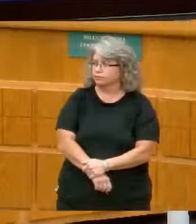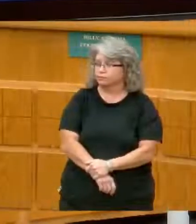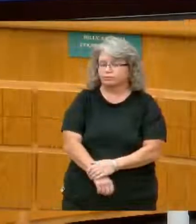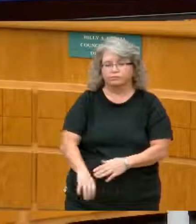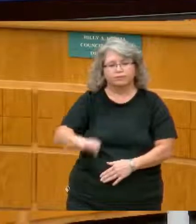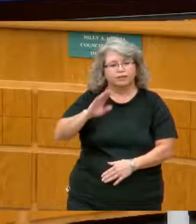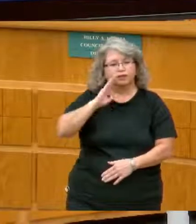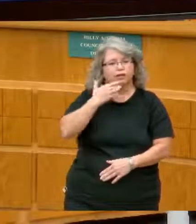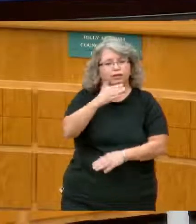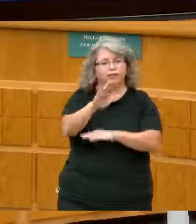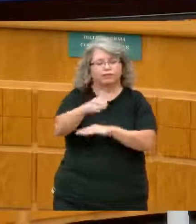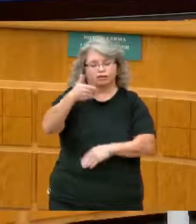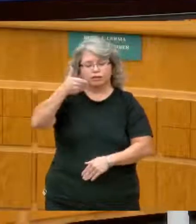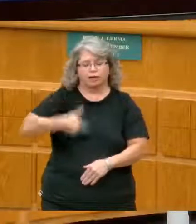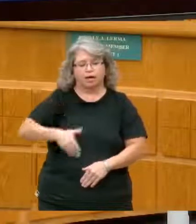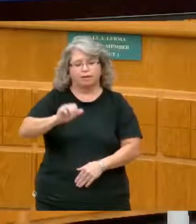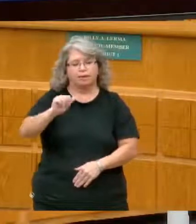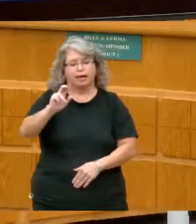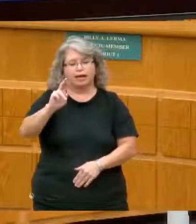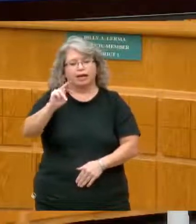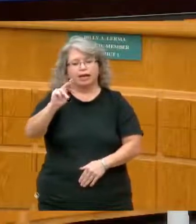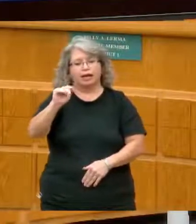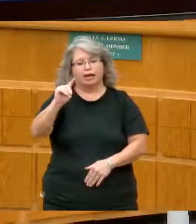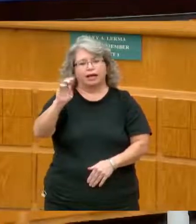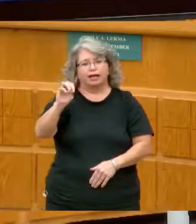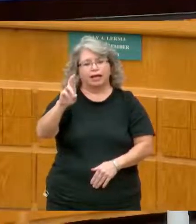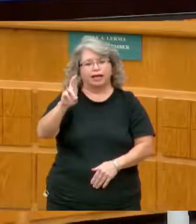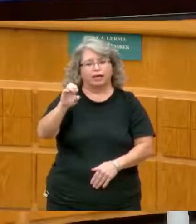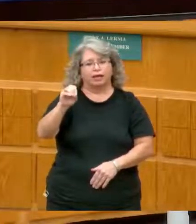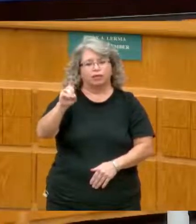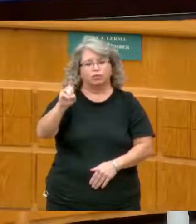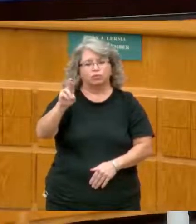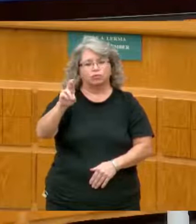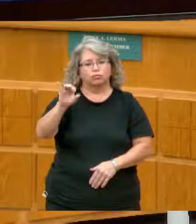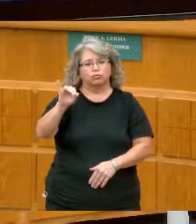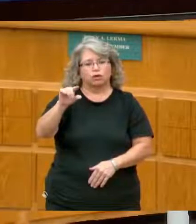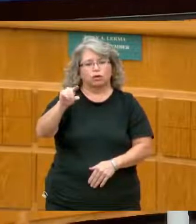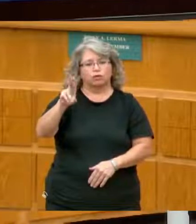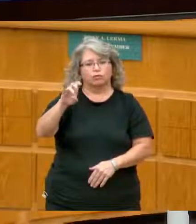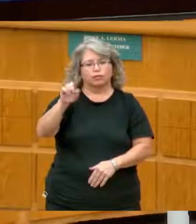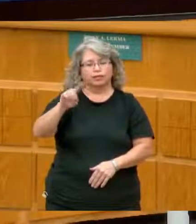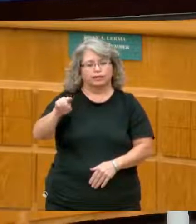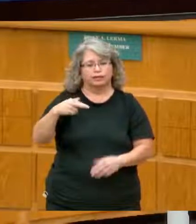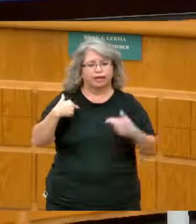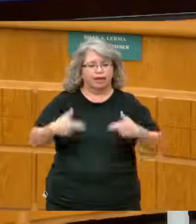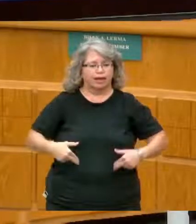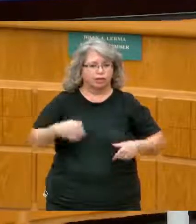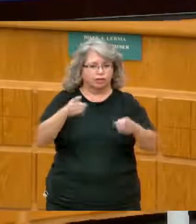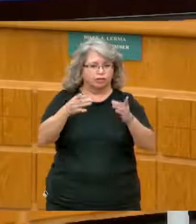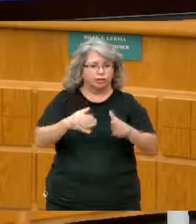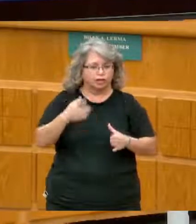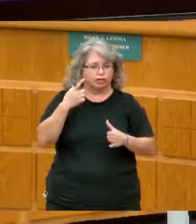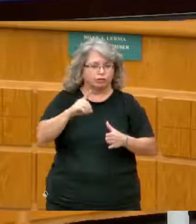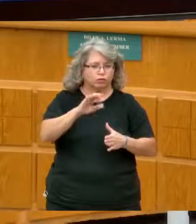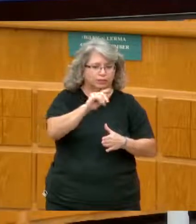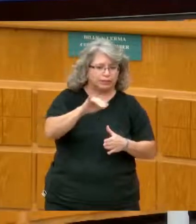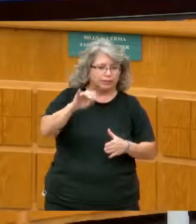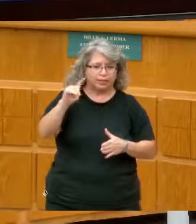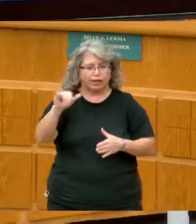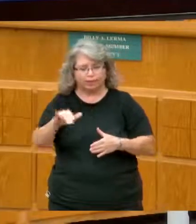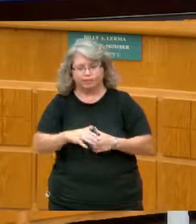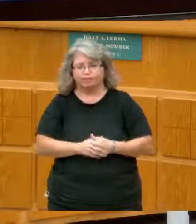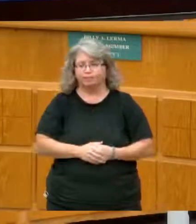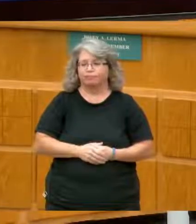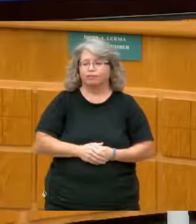Hi, good afternoon. Annette Rodriguez, Health Director for the city and the county of Nueces. So I wanted to start out